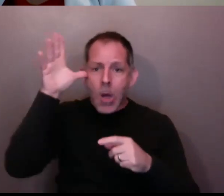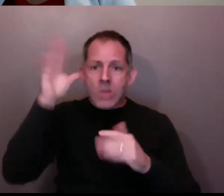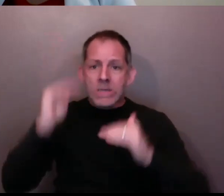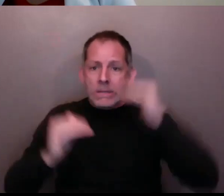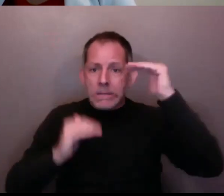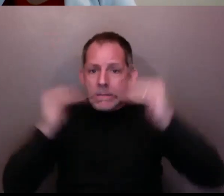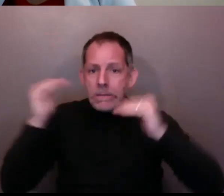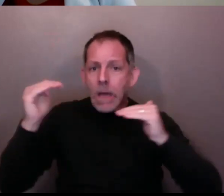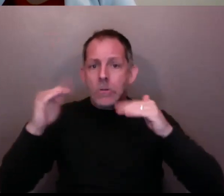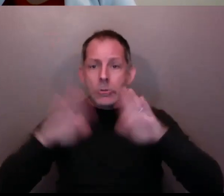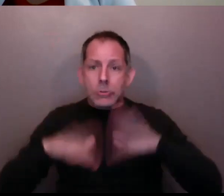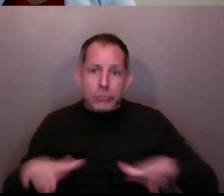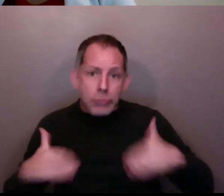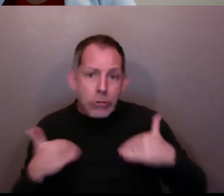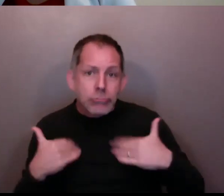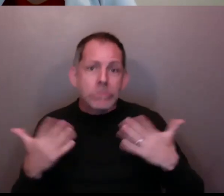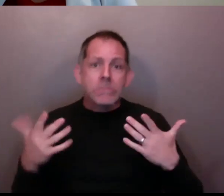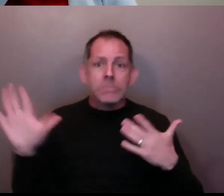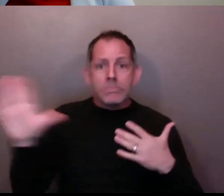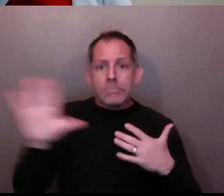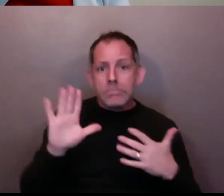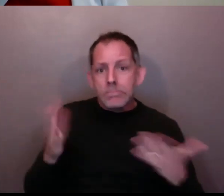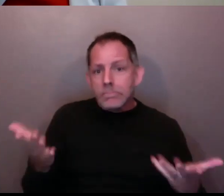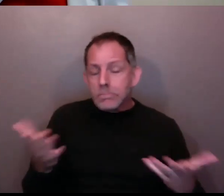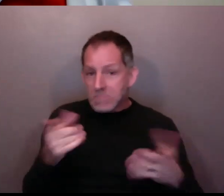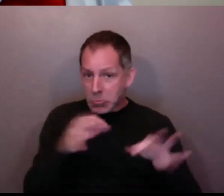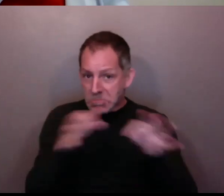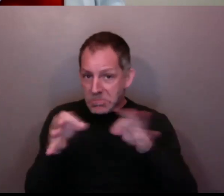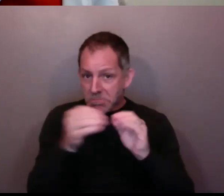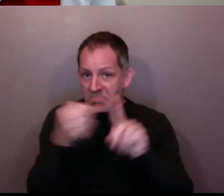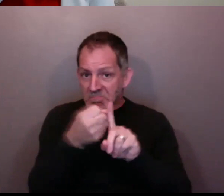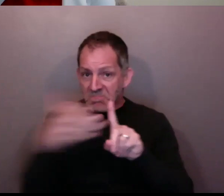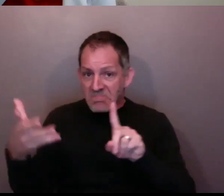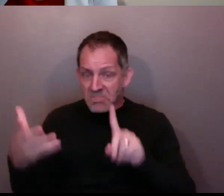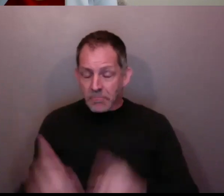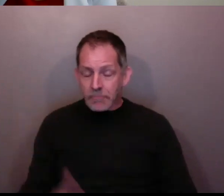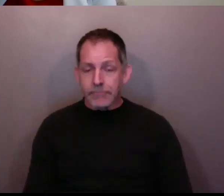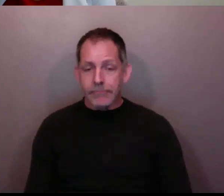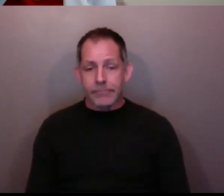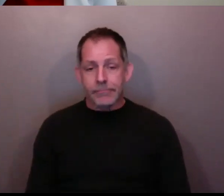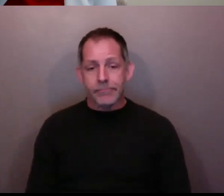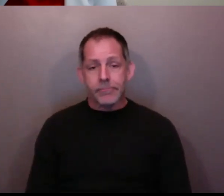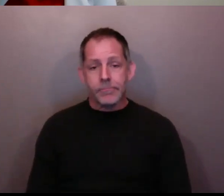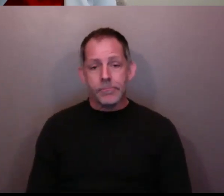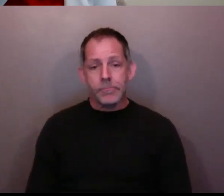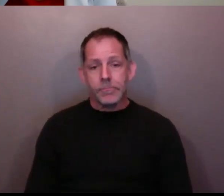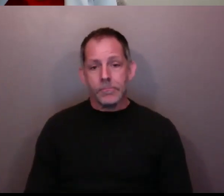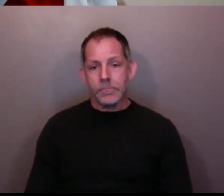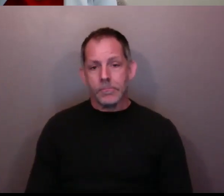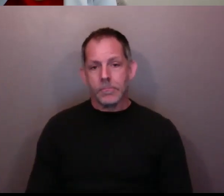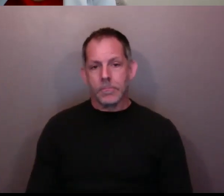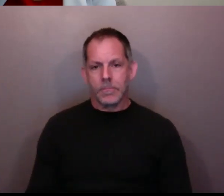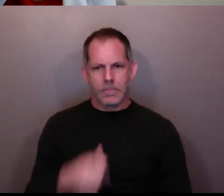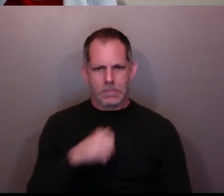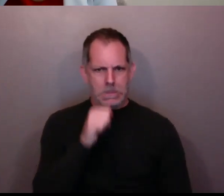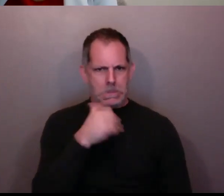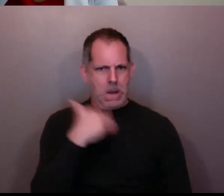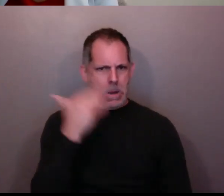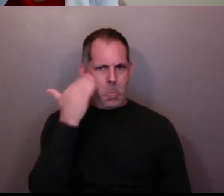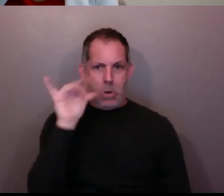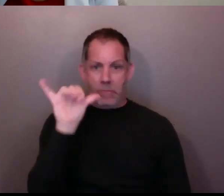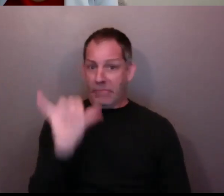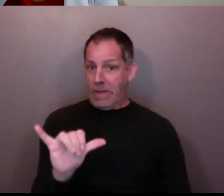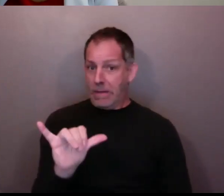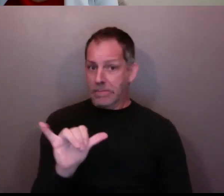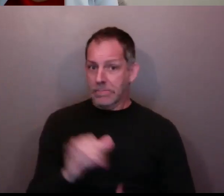Well, first, I wasn't aware of this, but I think time was eventually going to bring us here. I'm